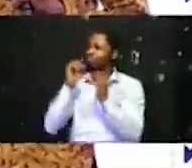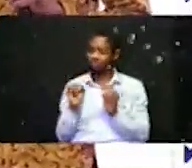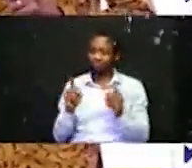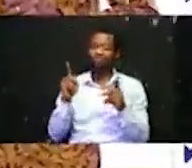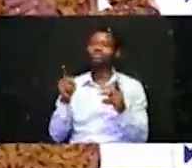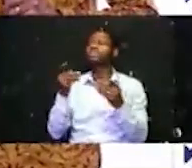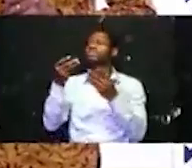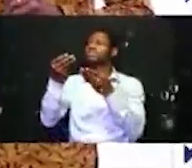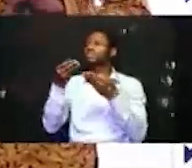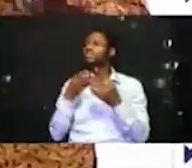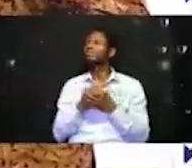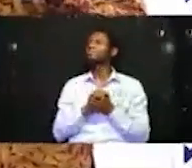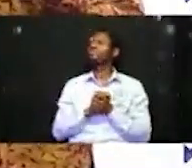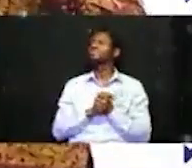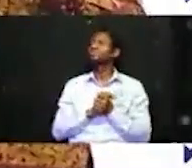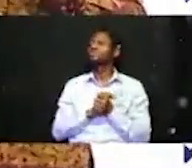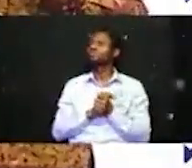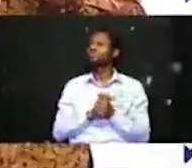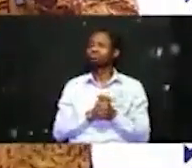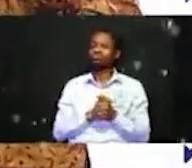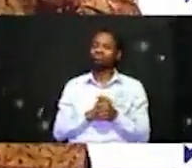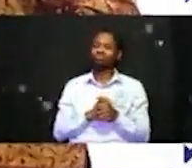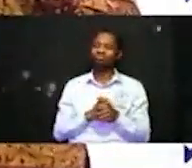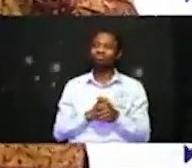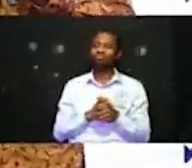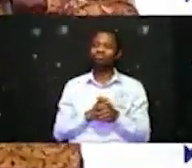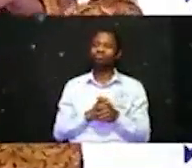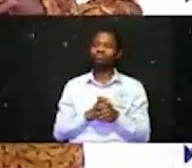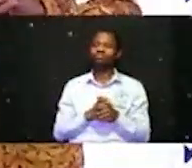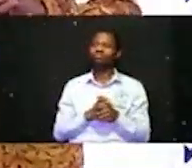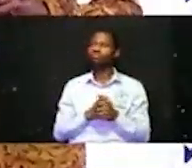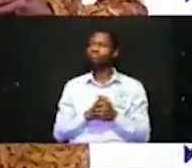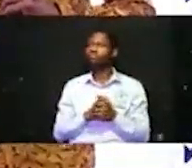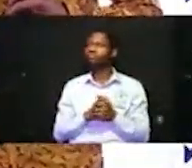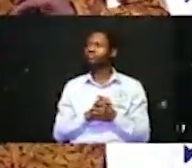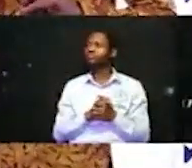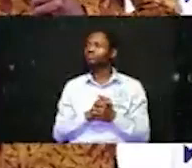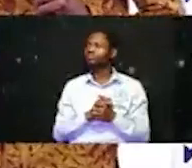come your way once again. We are discussing names.